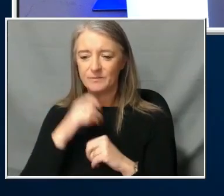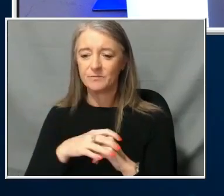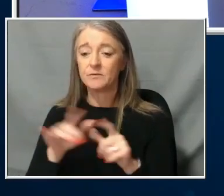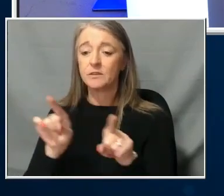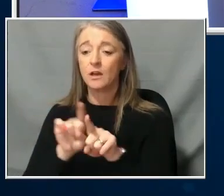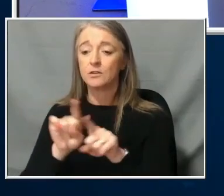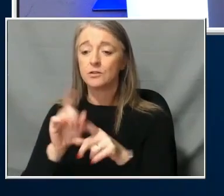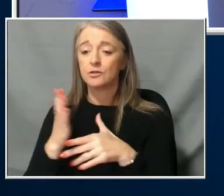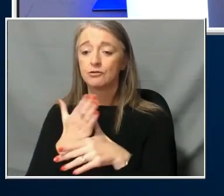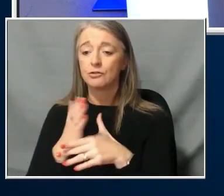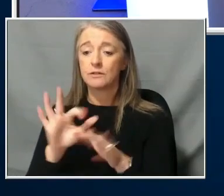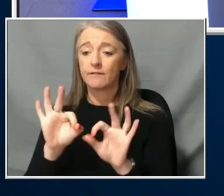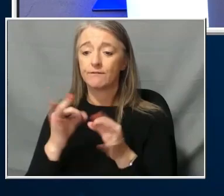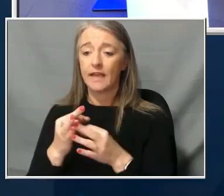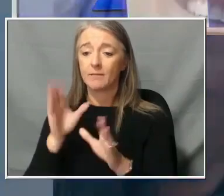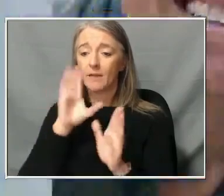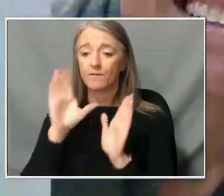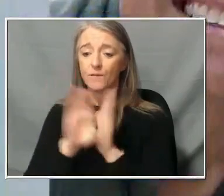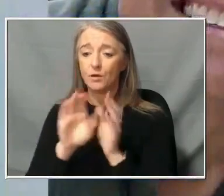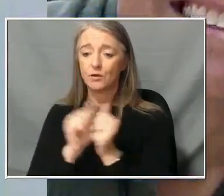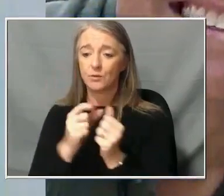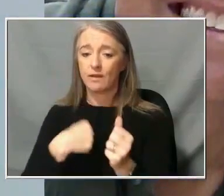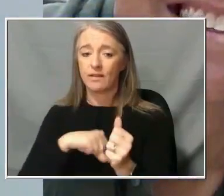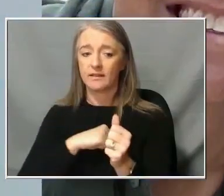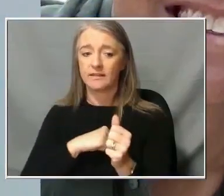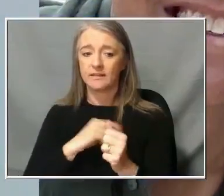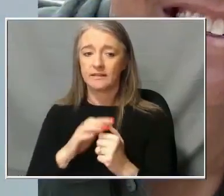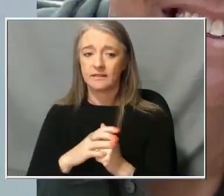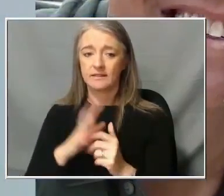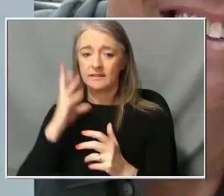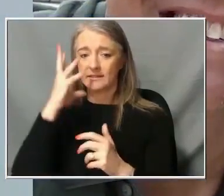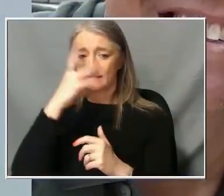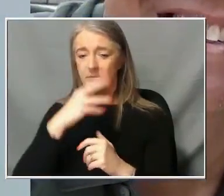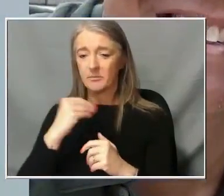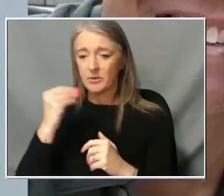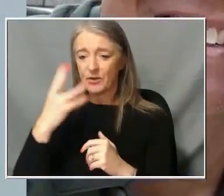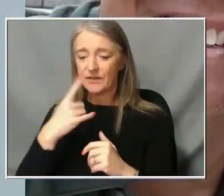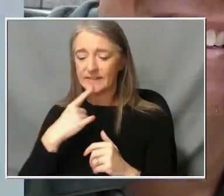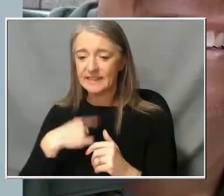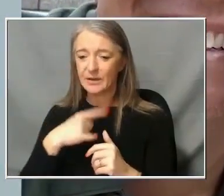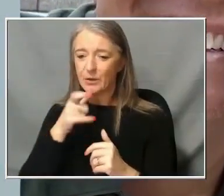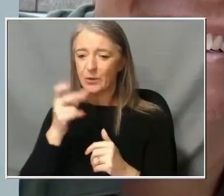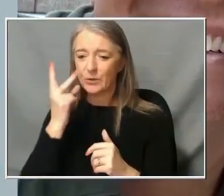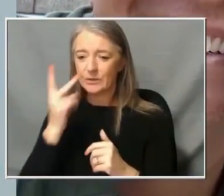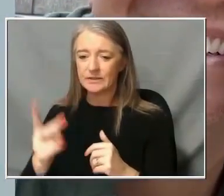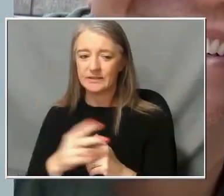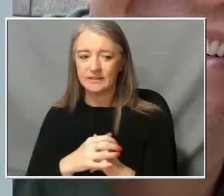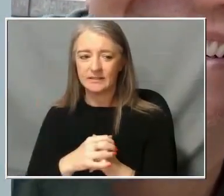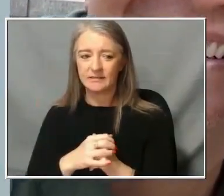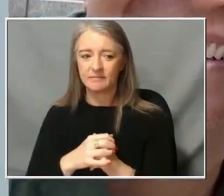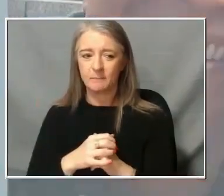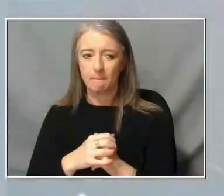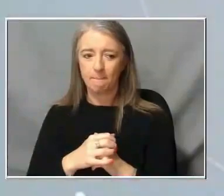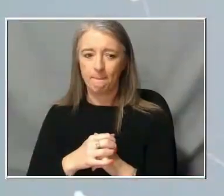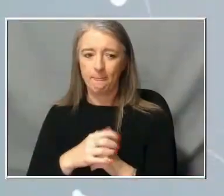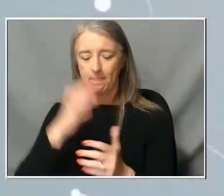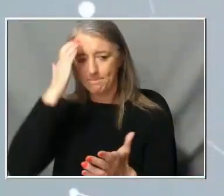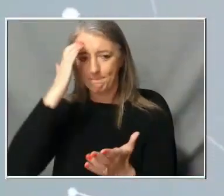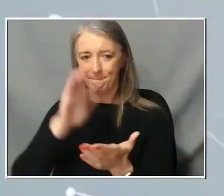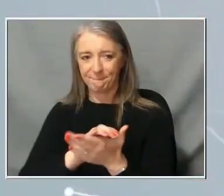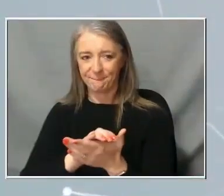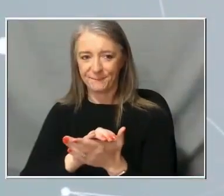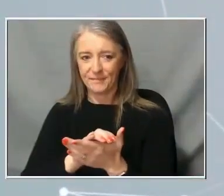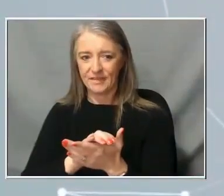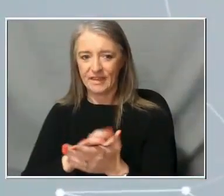some family photos with us, Tiffany, that are beautiful. Tell us who we're seeing here. So this is my